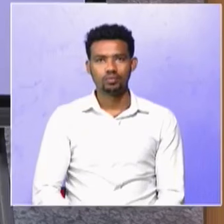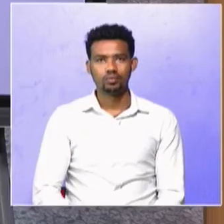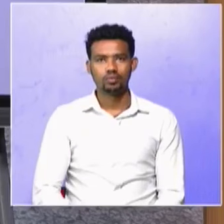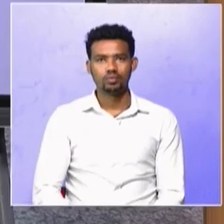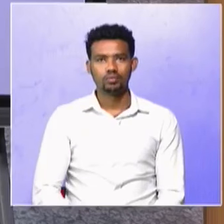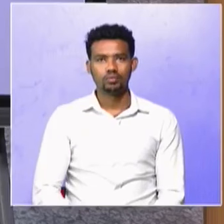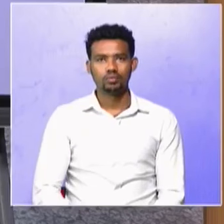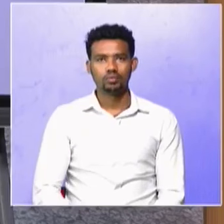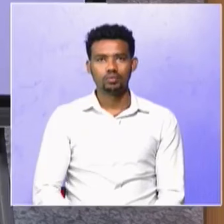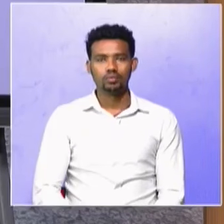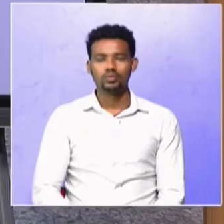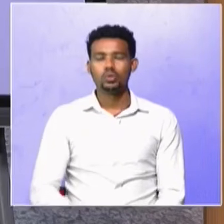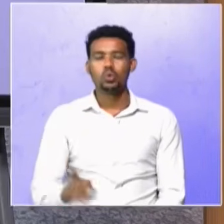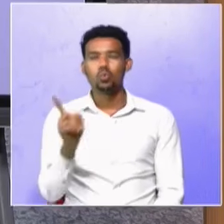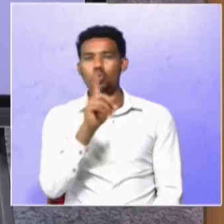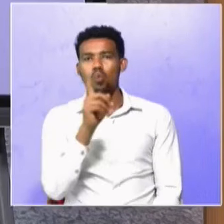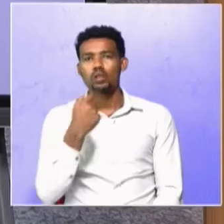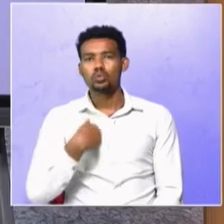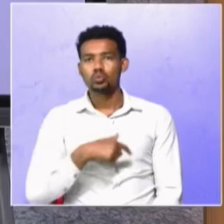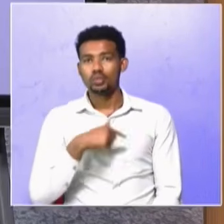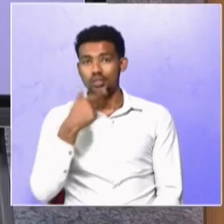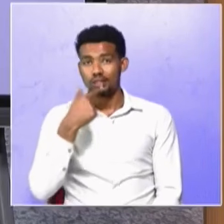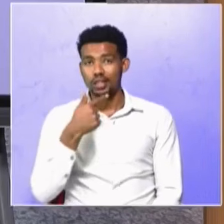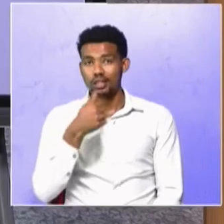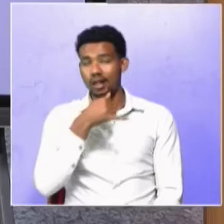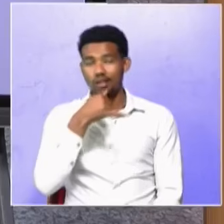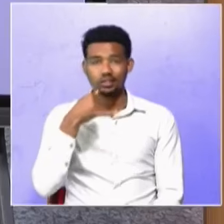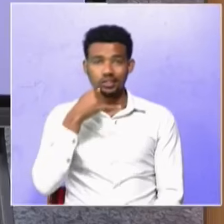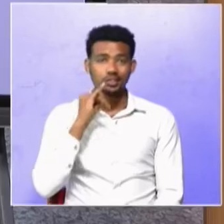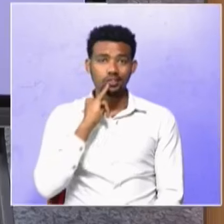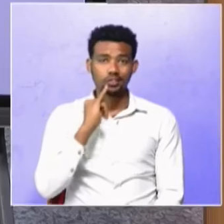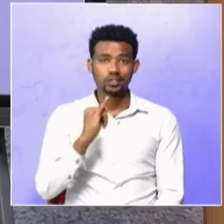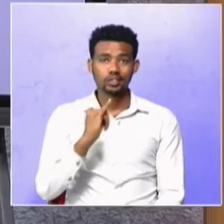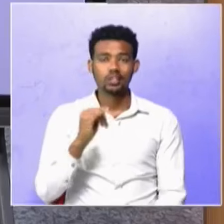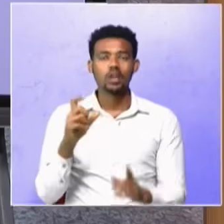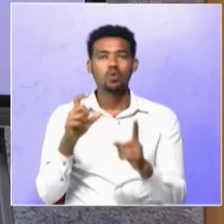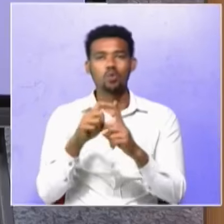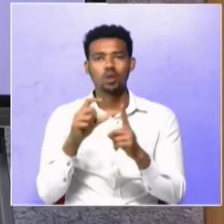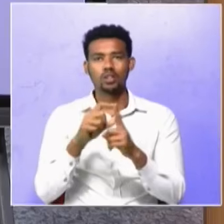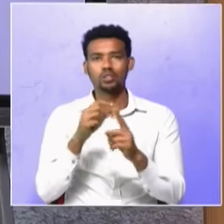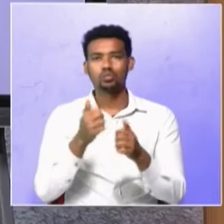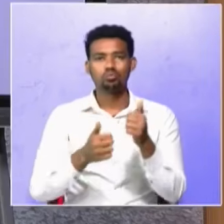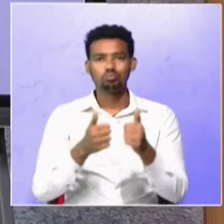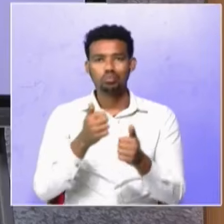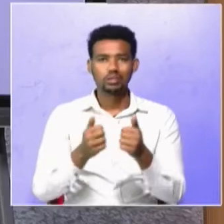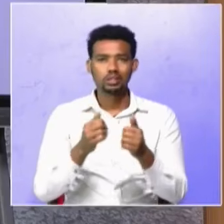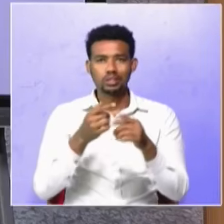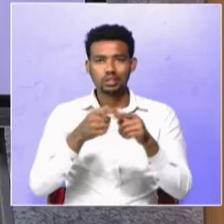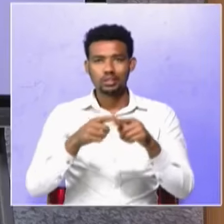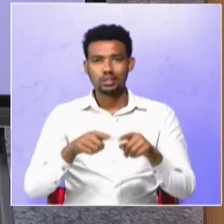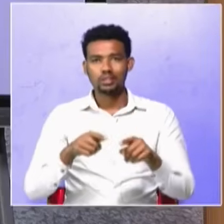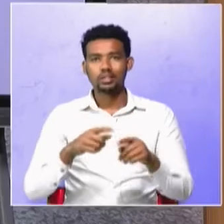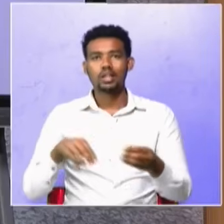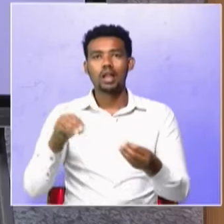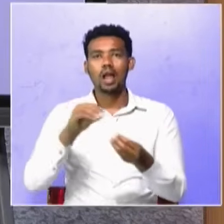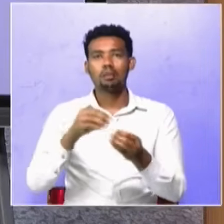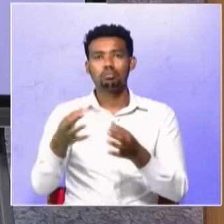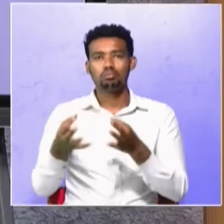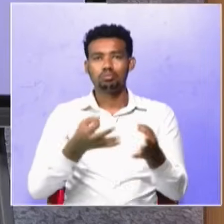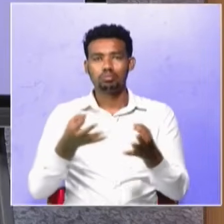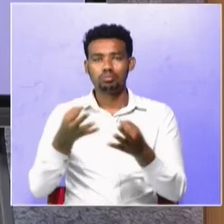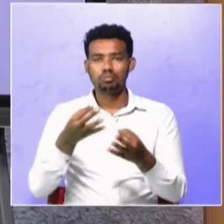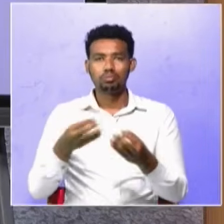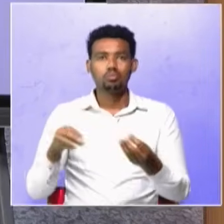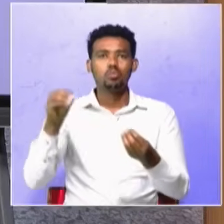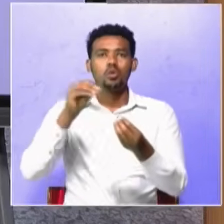So students, what we are seeing, adjective is a word which is describe noun, and more